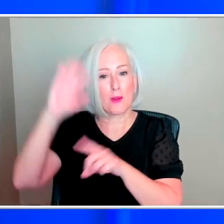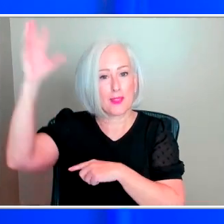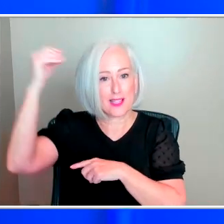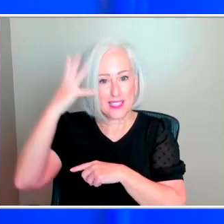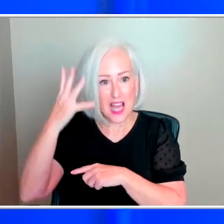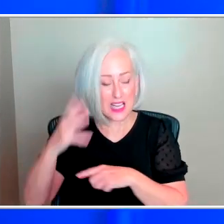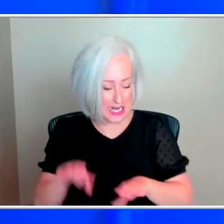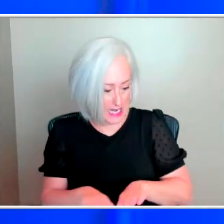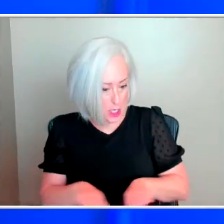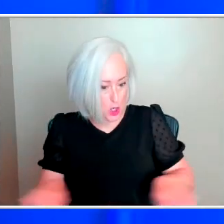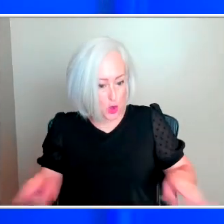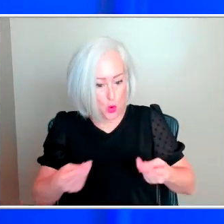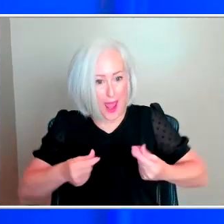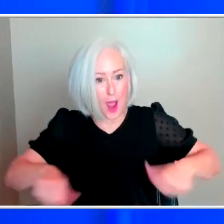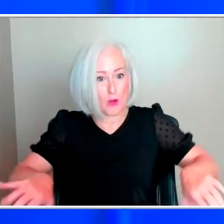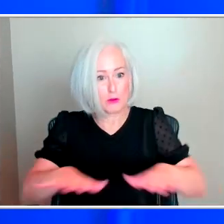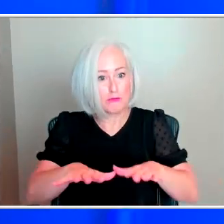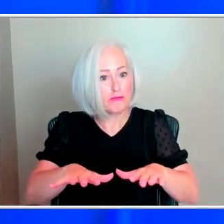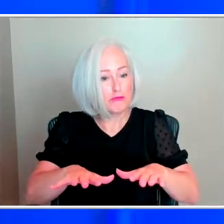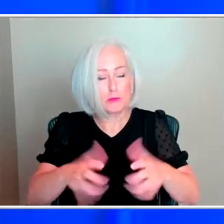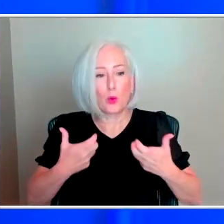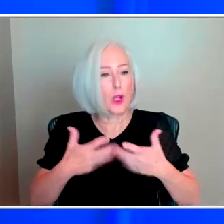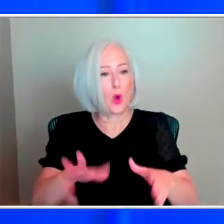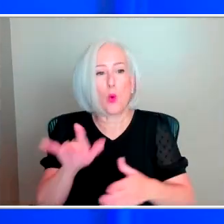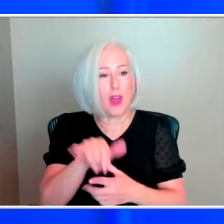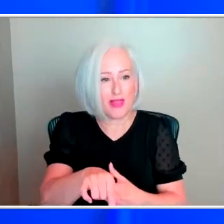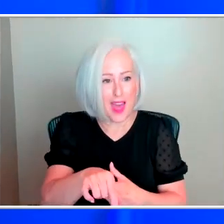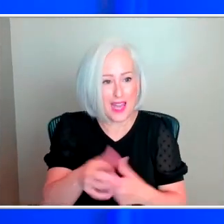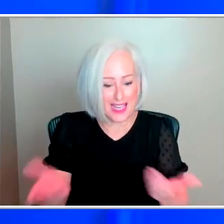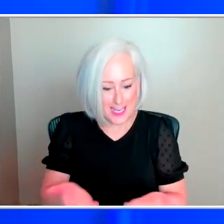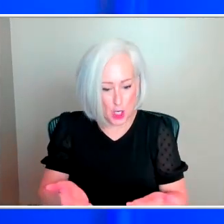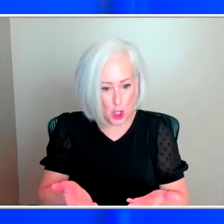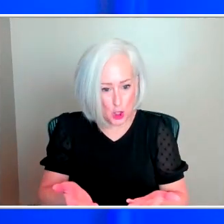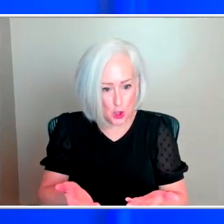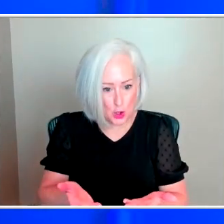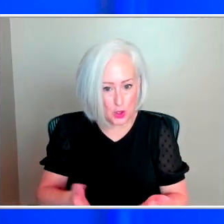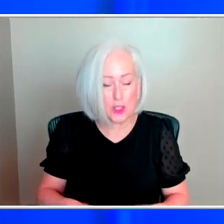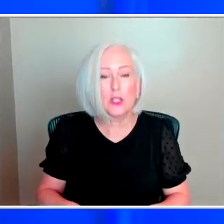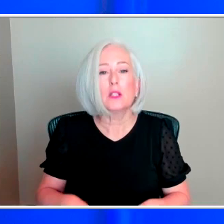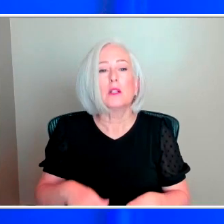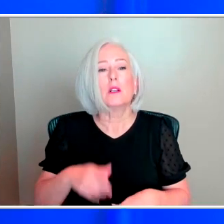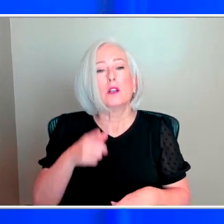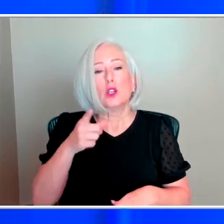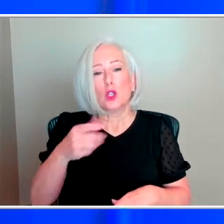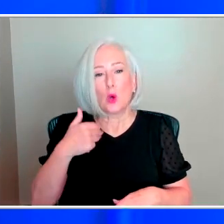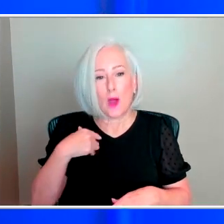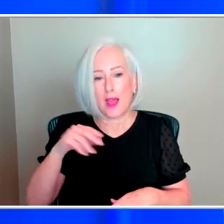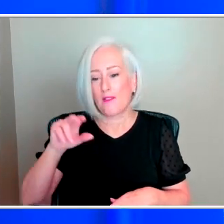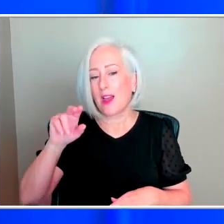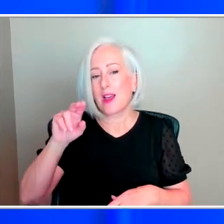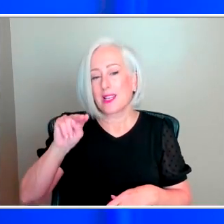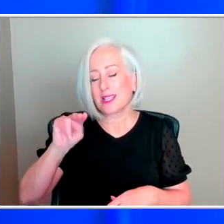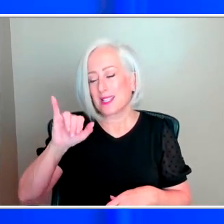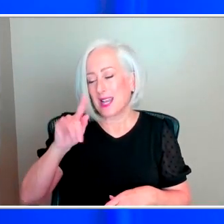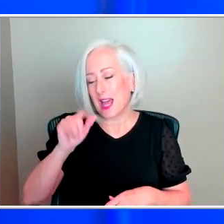it there. And where do we get that? What happens is that the emissions, you get nitrogen dioxide, you